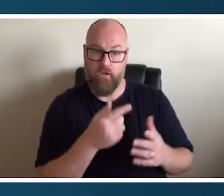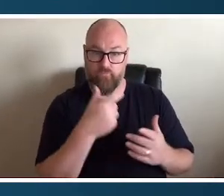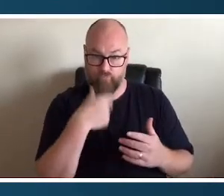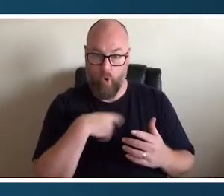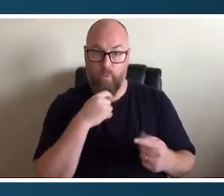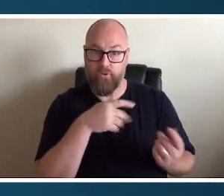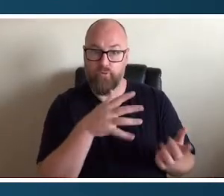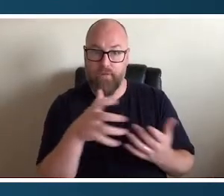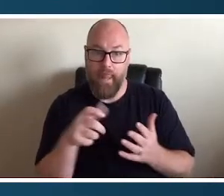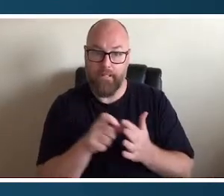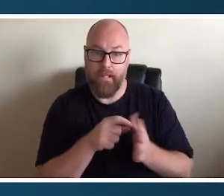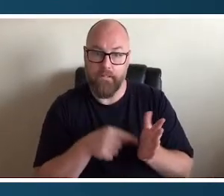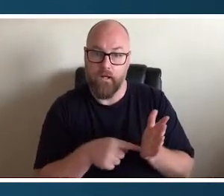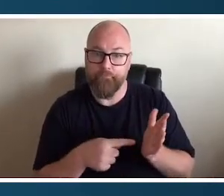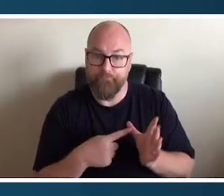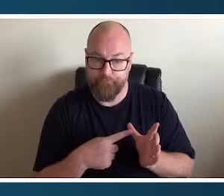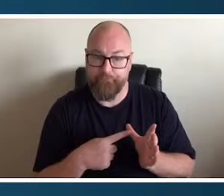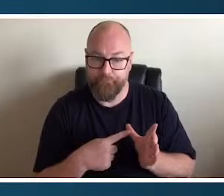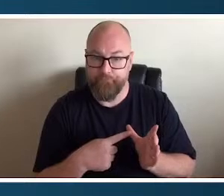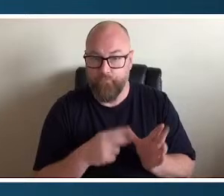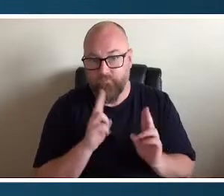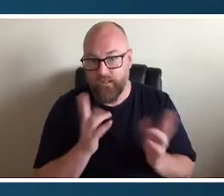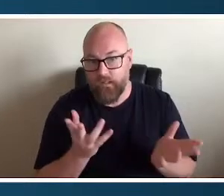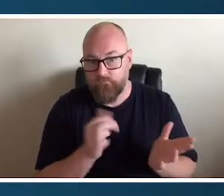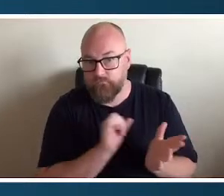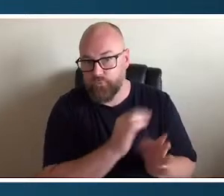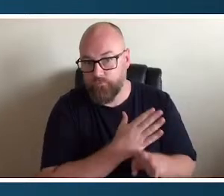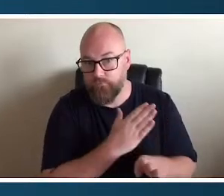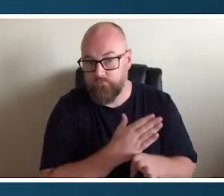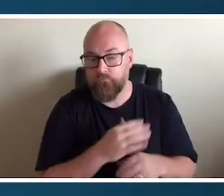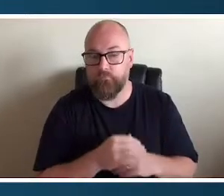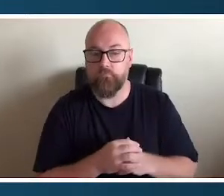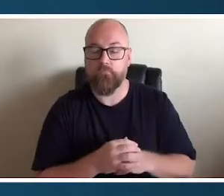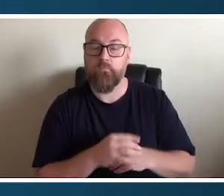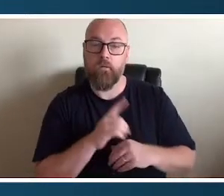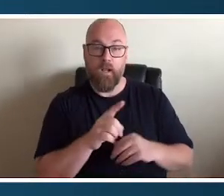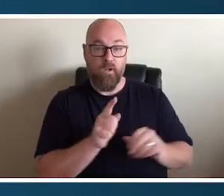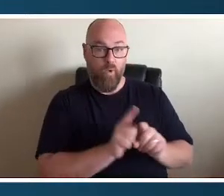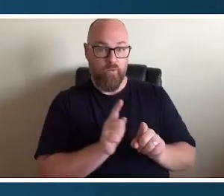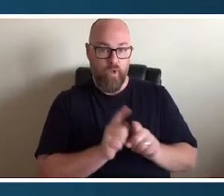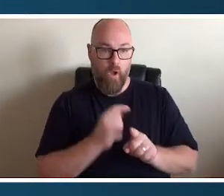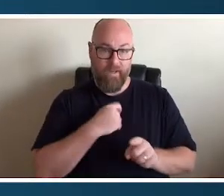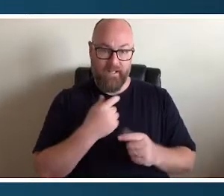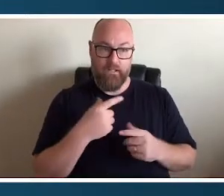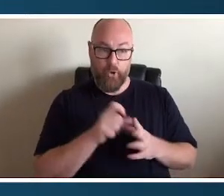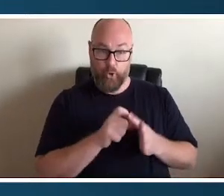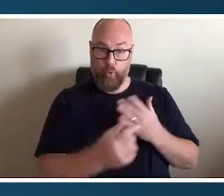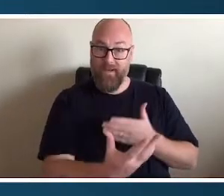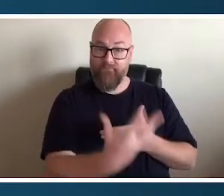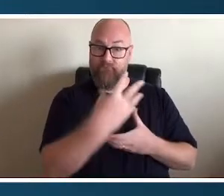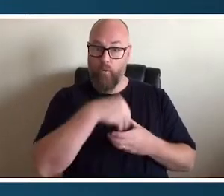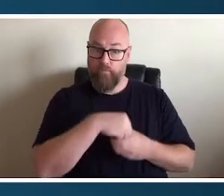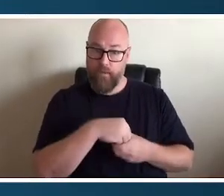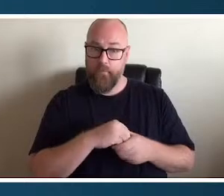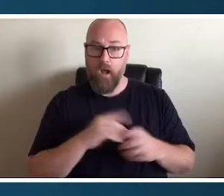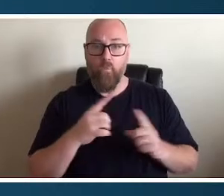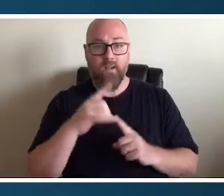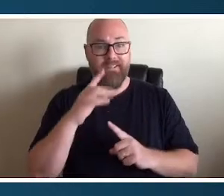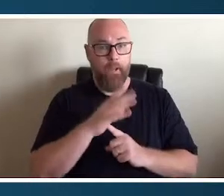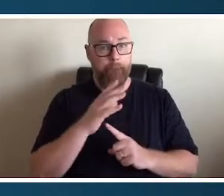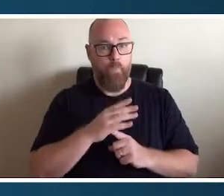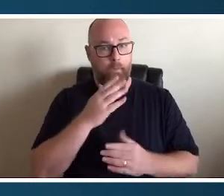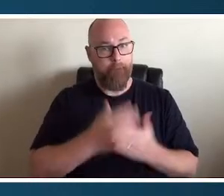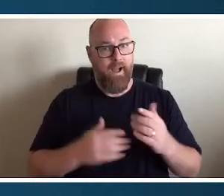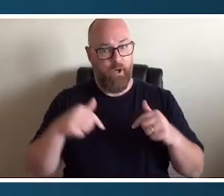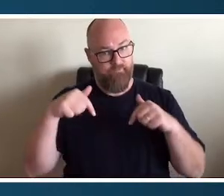data. Obviously, that's their jobs. However, we do involve them in what is an important part of the survey